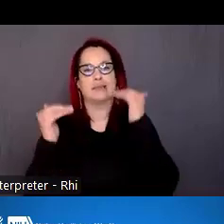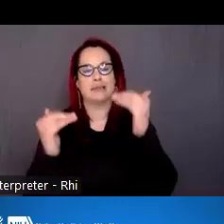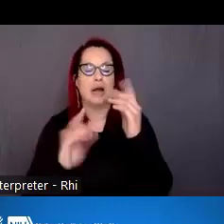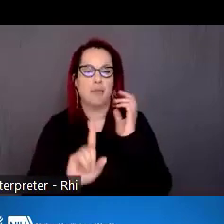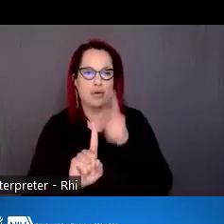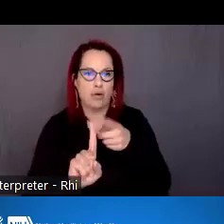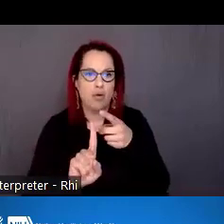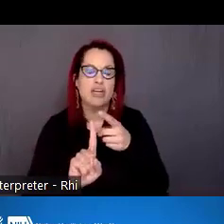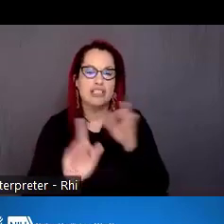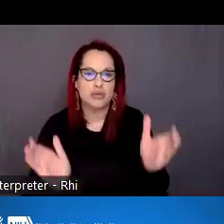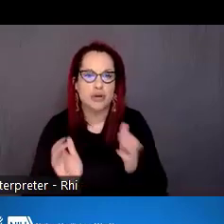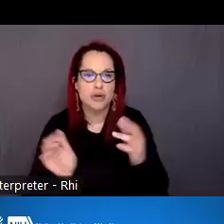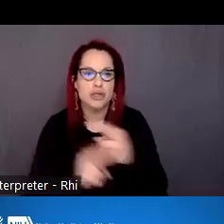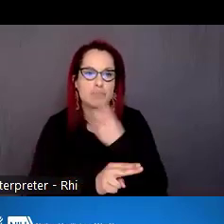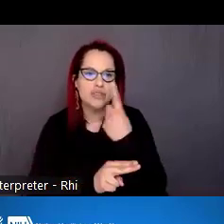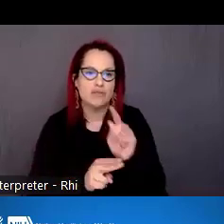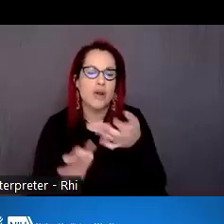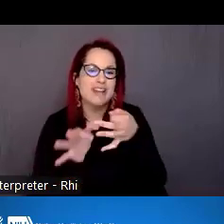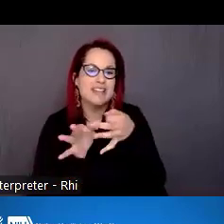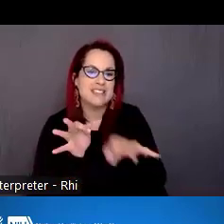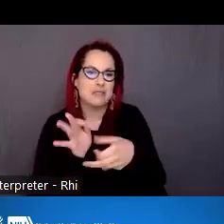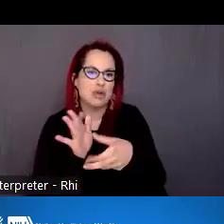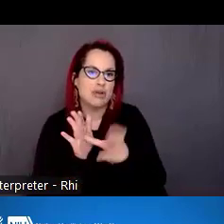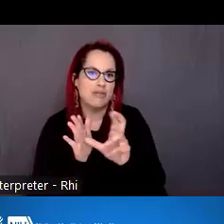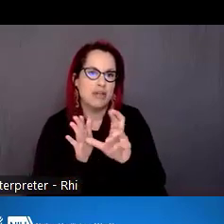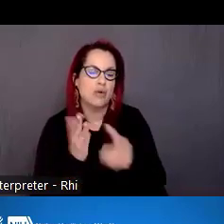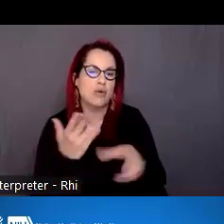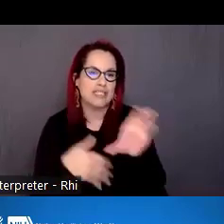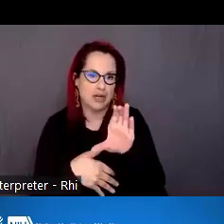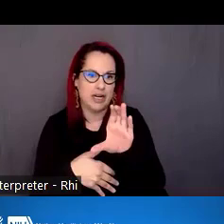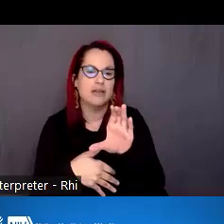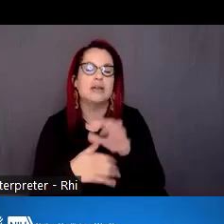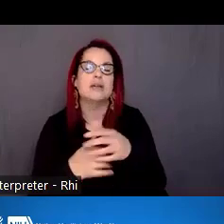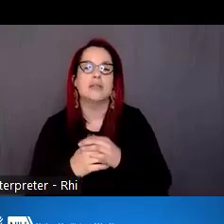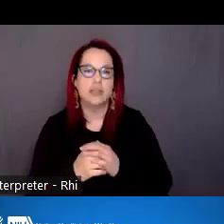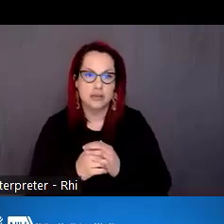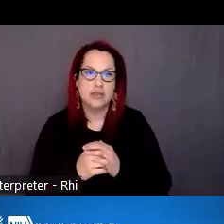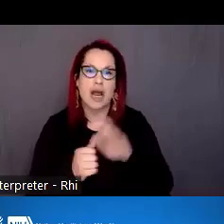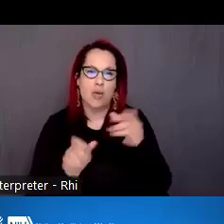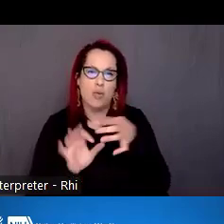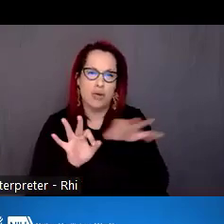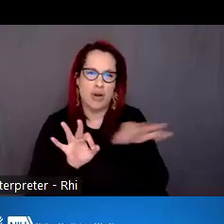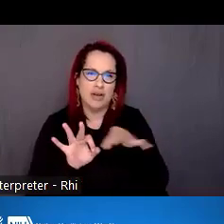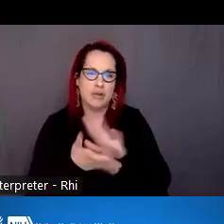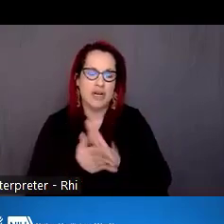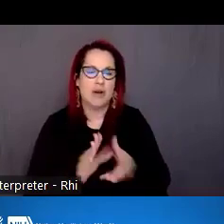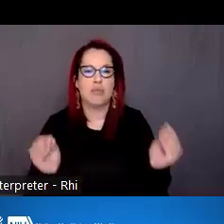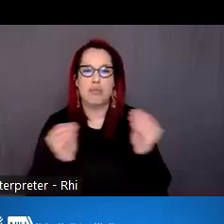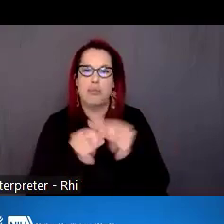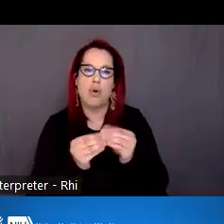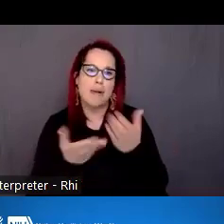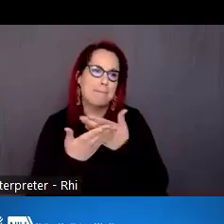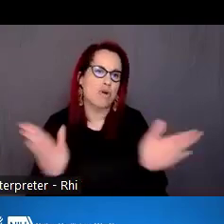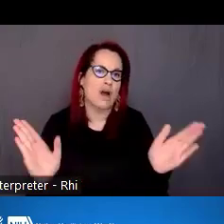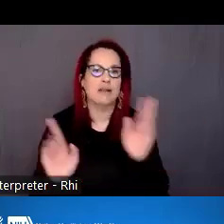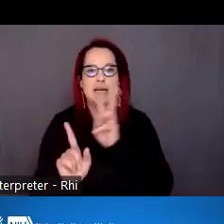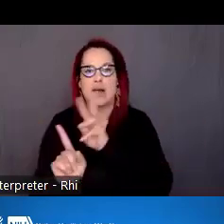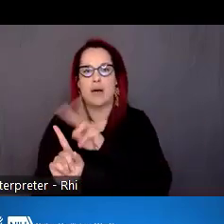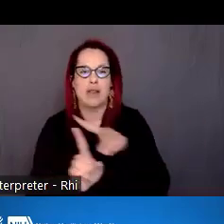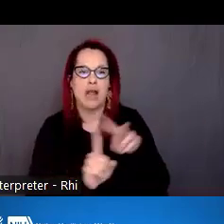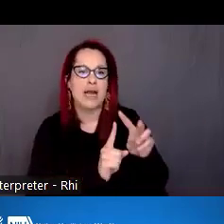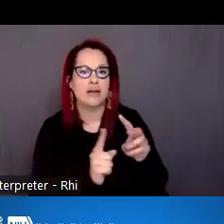simple review criteria. And these were written to be more broadly applied to focus in on